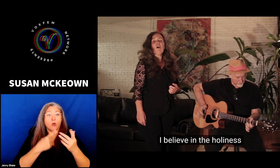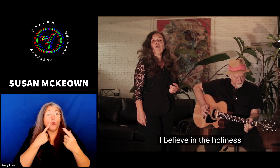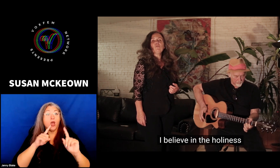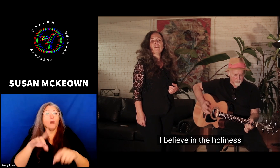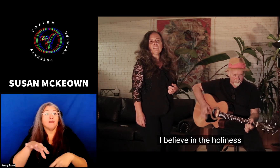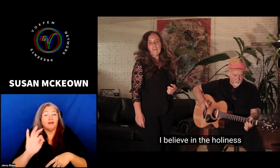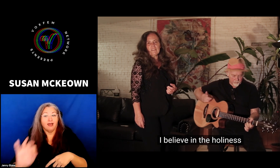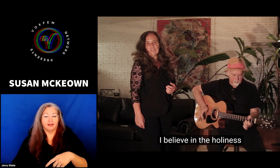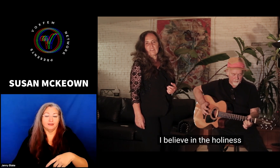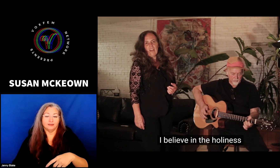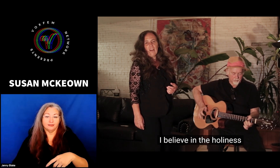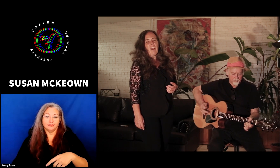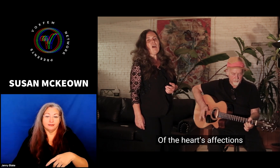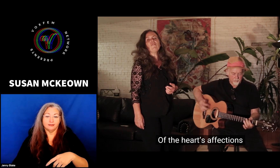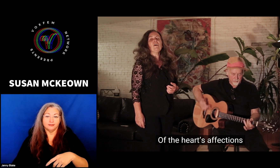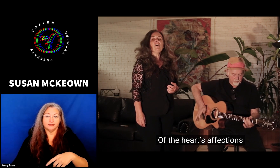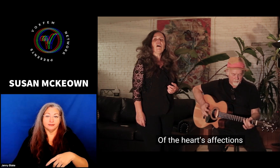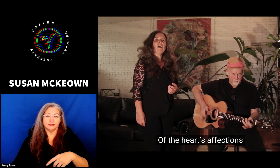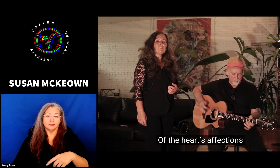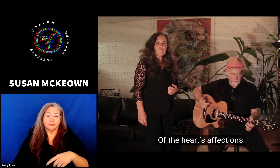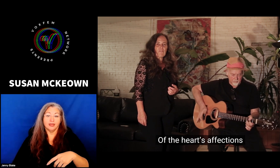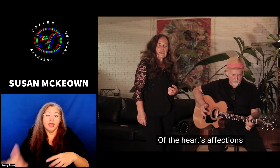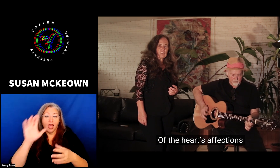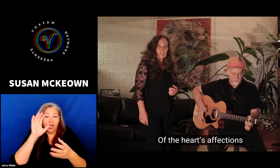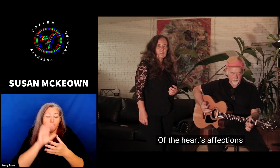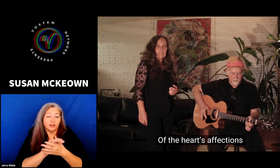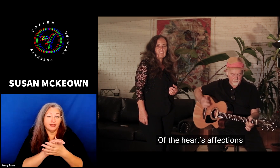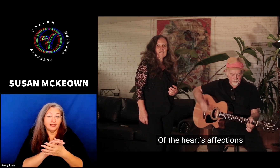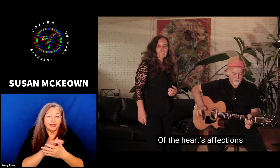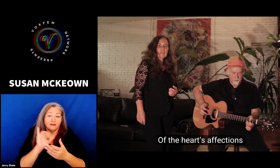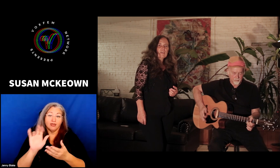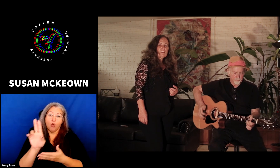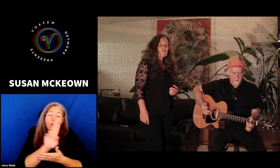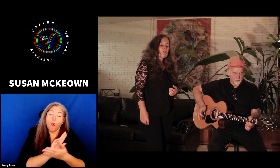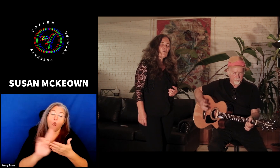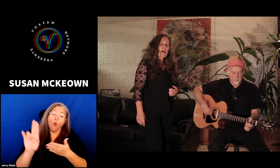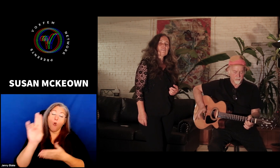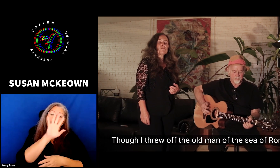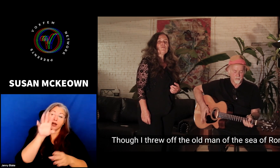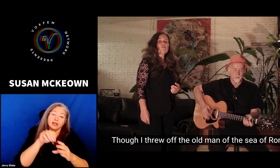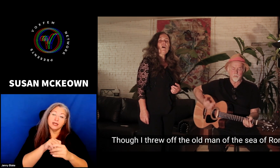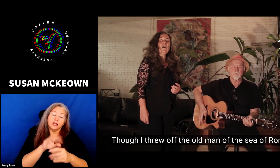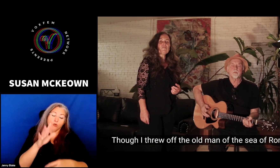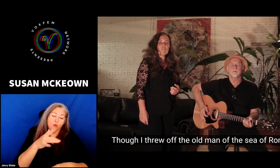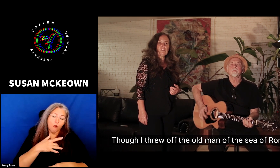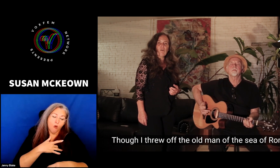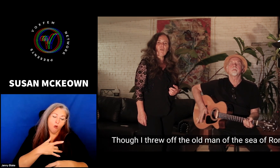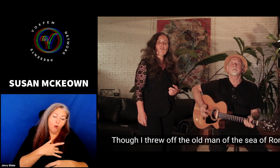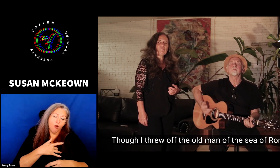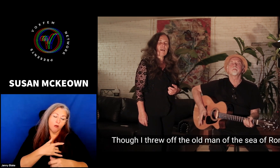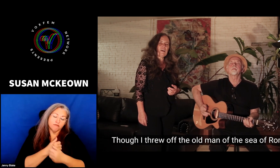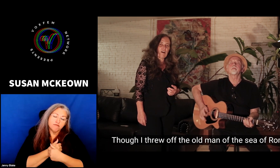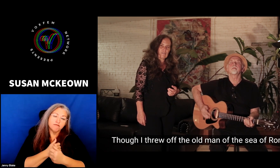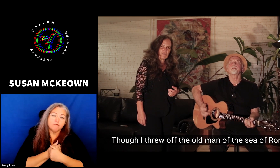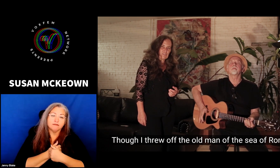the holiness of the heart's affection. I threw off the